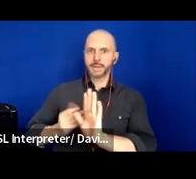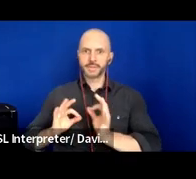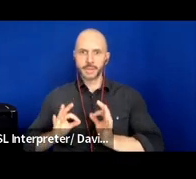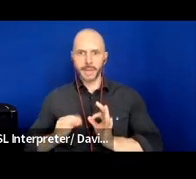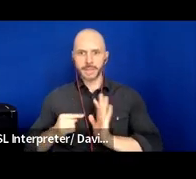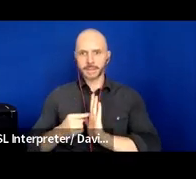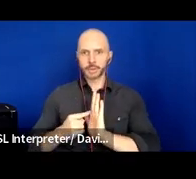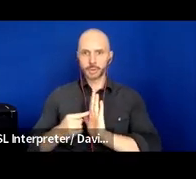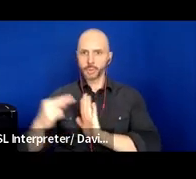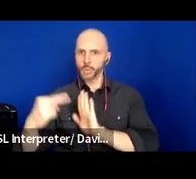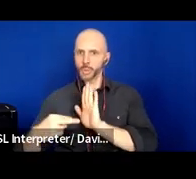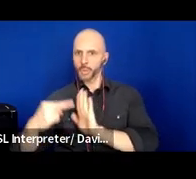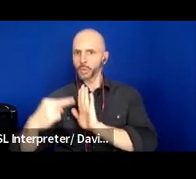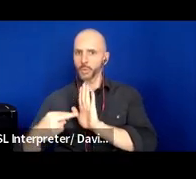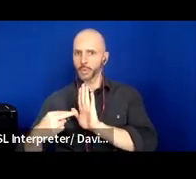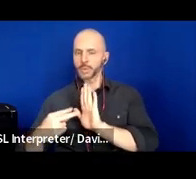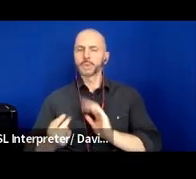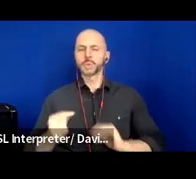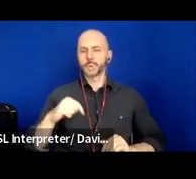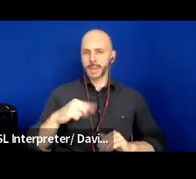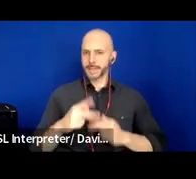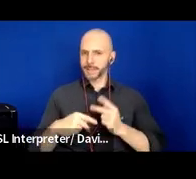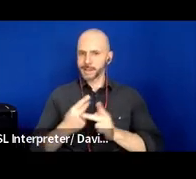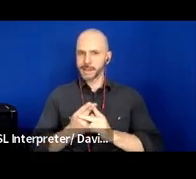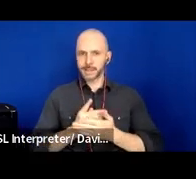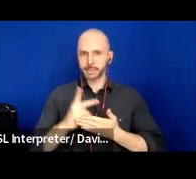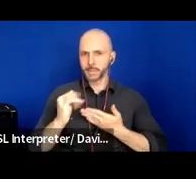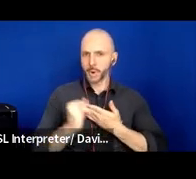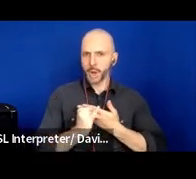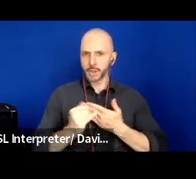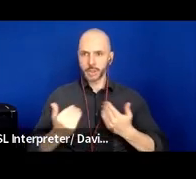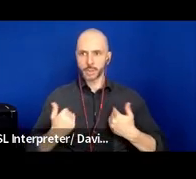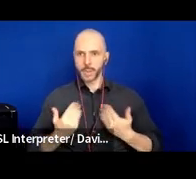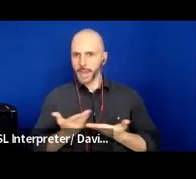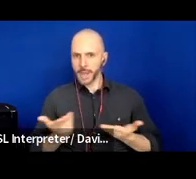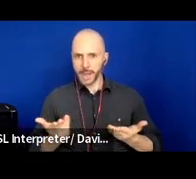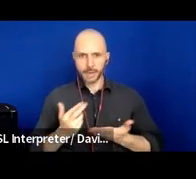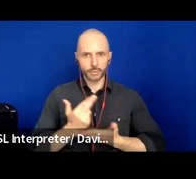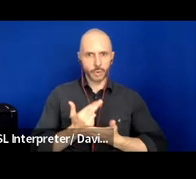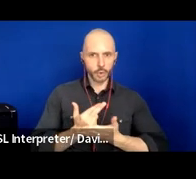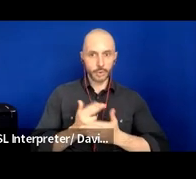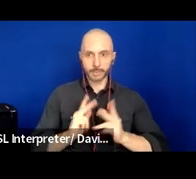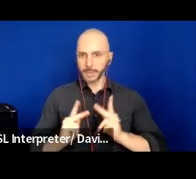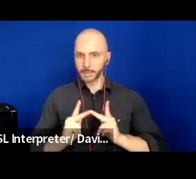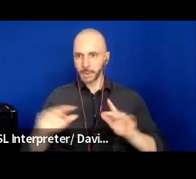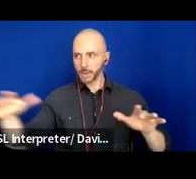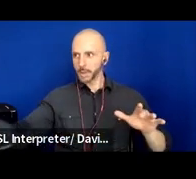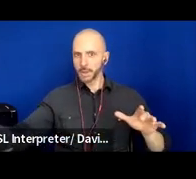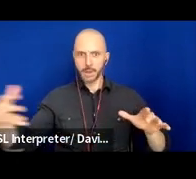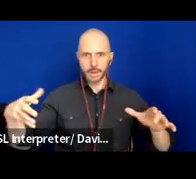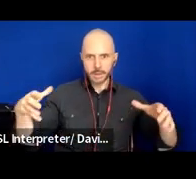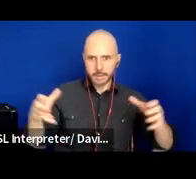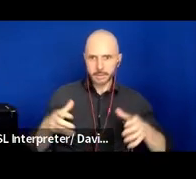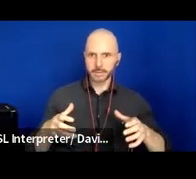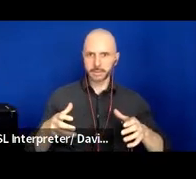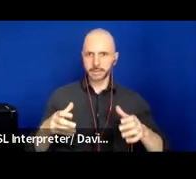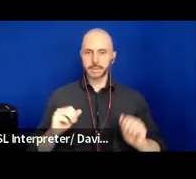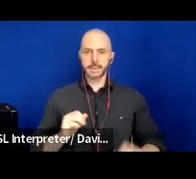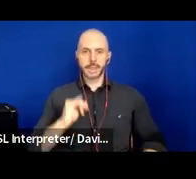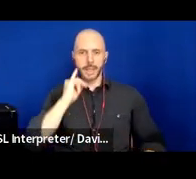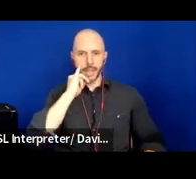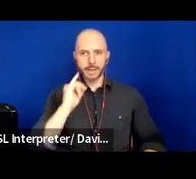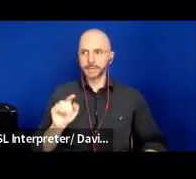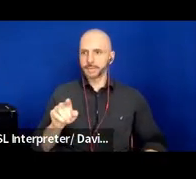to make sure even when we're going into those kinds of projects, do we have all the resources? Because the argument would be, should we even do a project like that if we don't